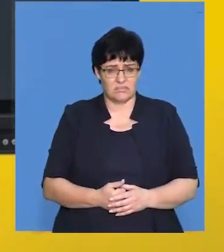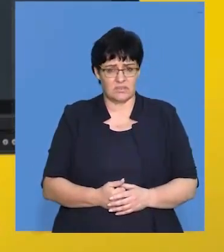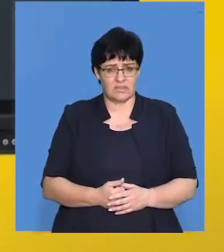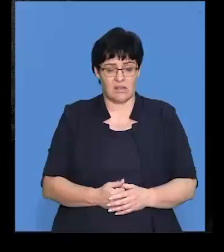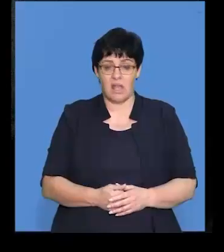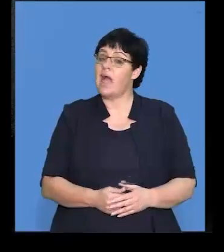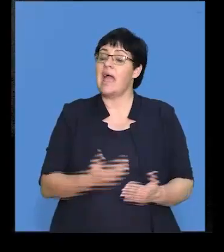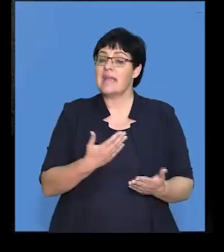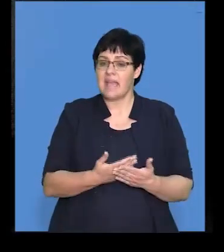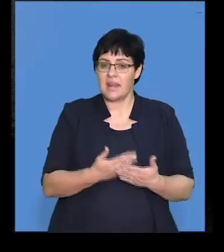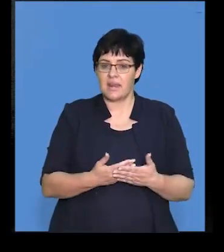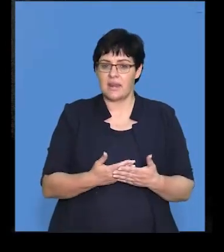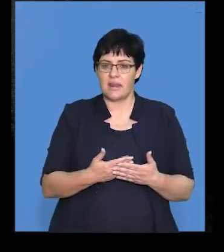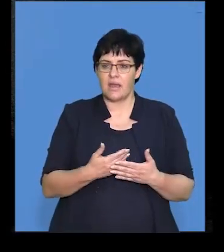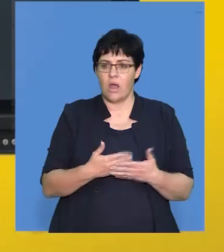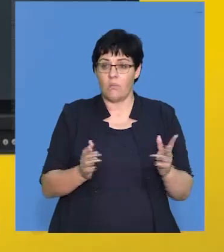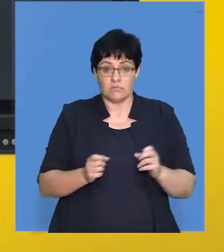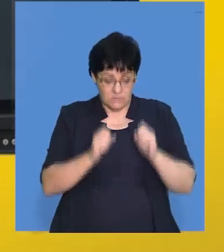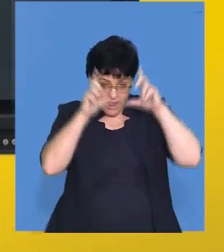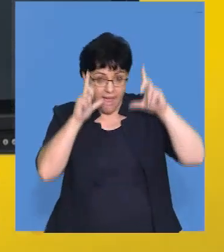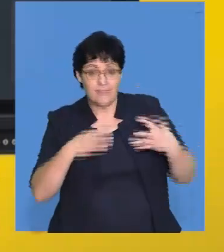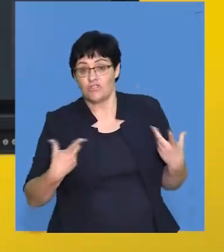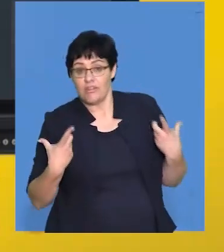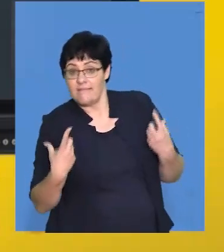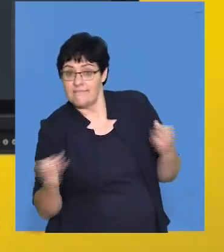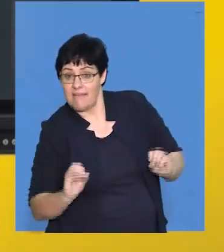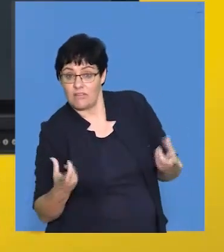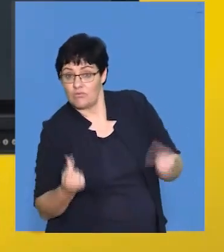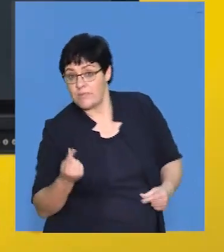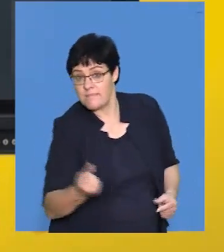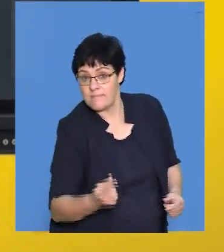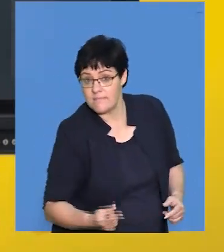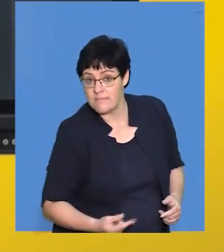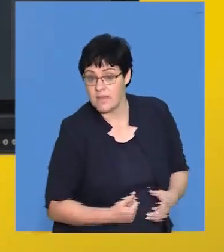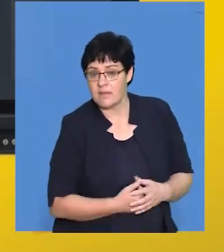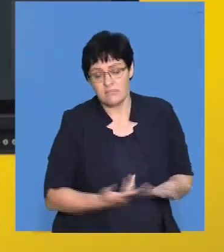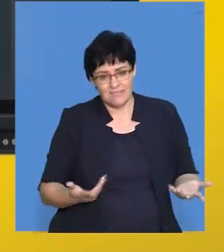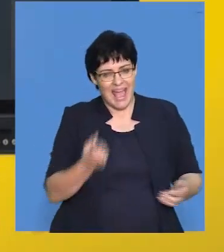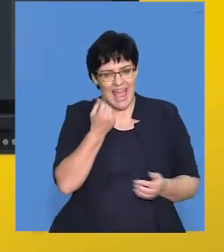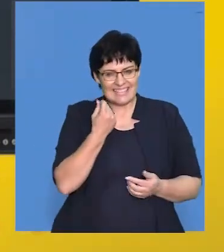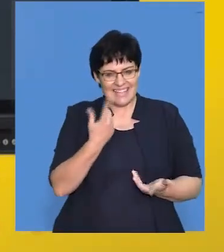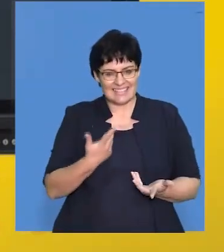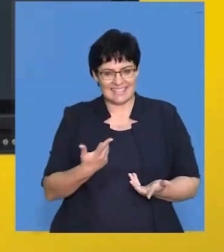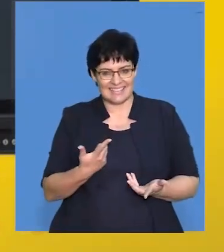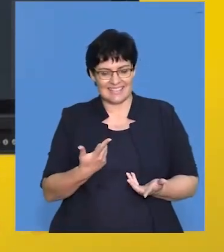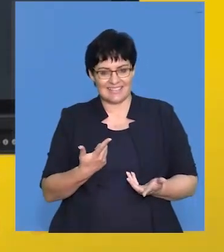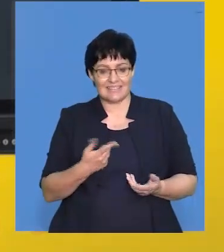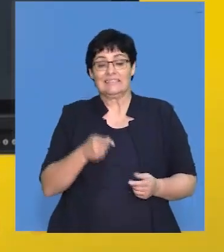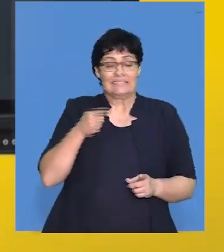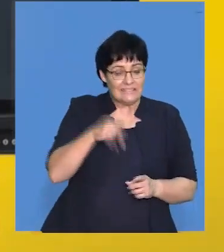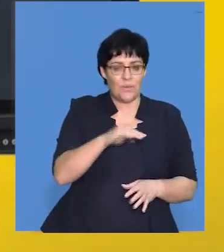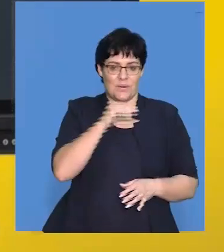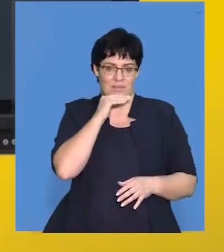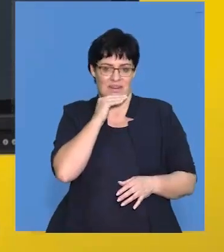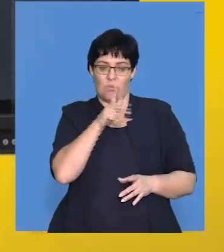You can actually open his eyes well. It's got nothing to do with him. Do you understand? That's what it